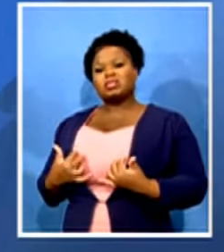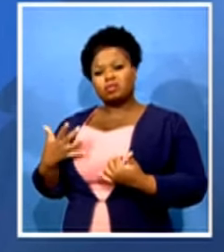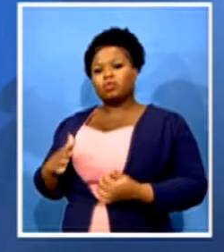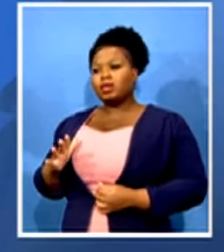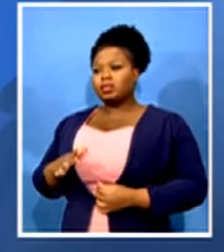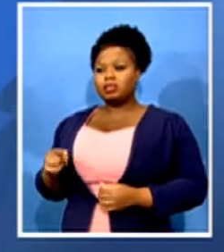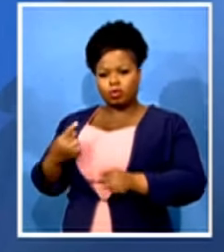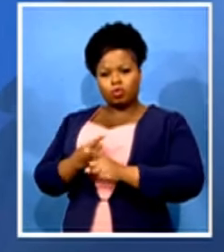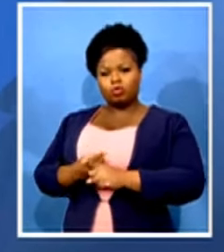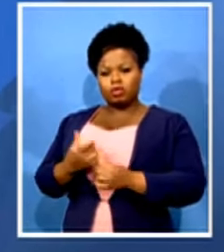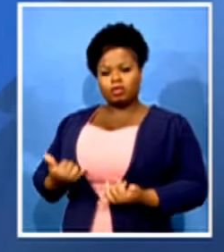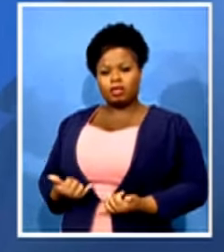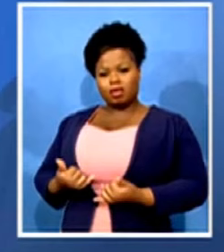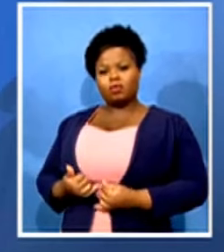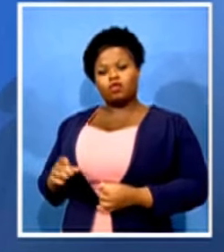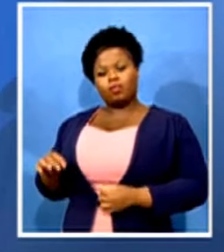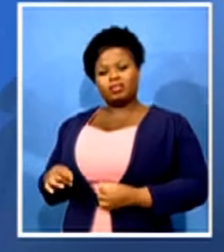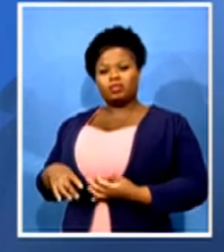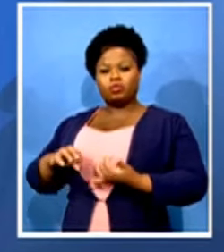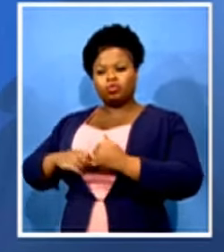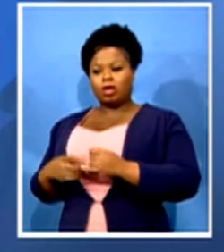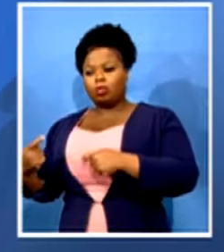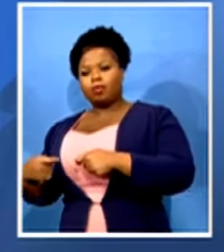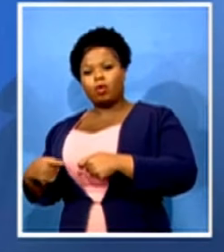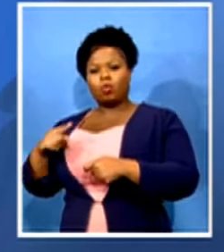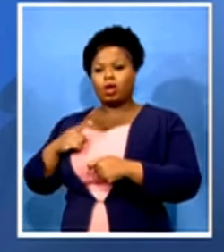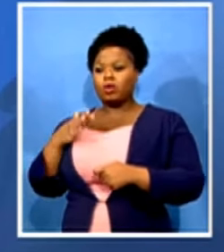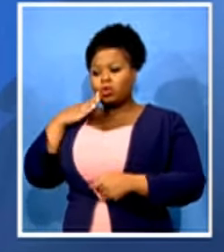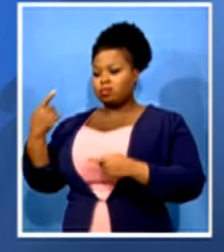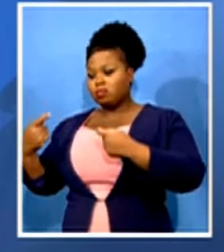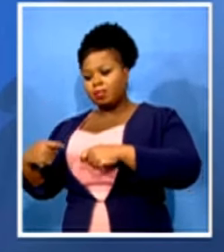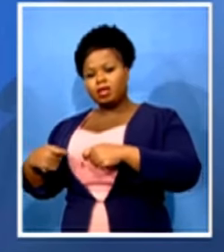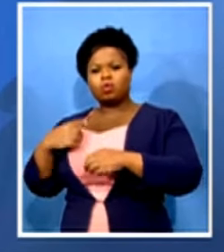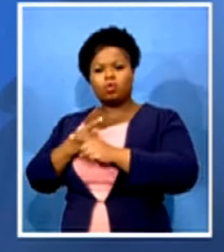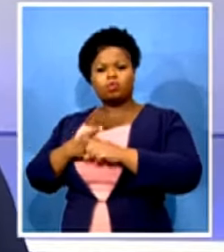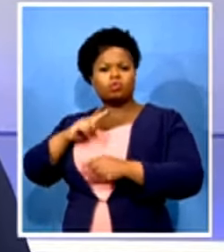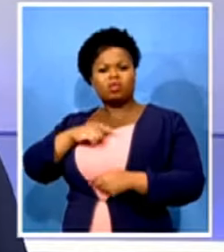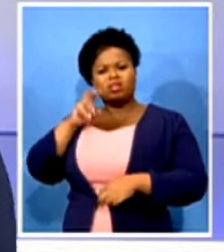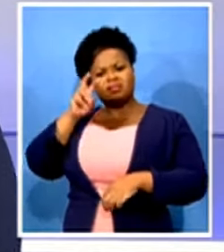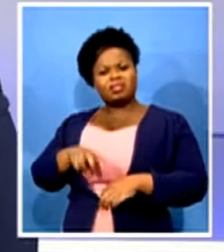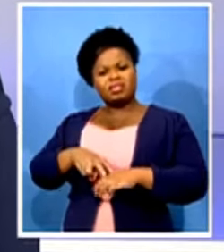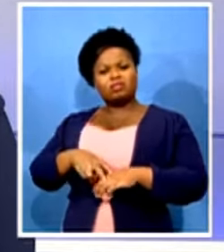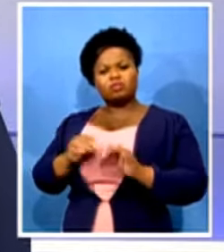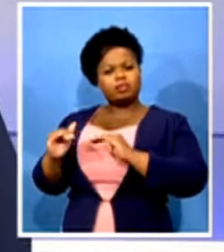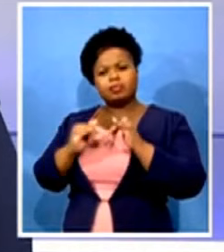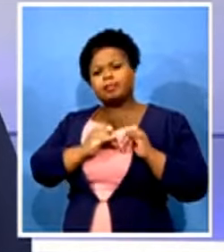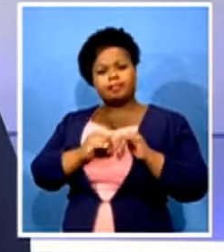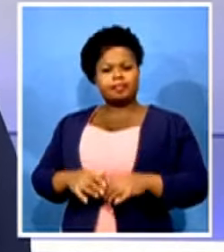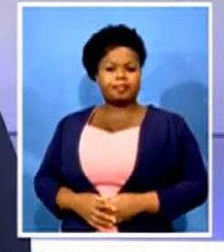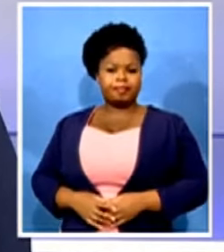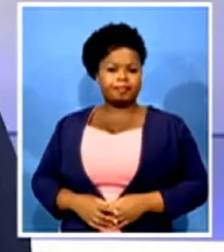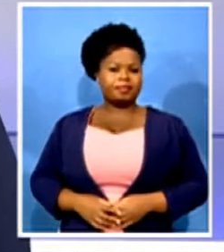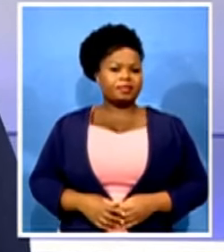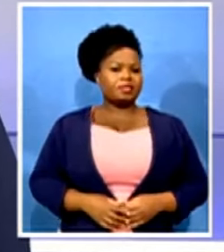and we're calling for that compensation, and each restaurant that is closed needs to be reopened. Are your members still required to pay on their